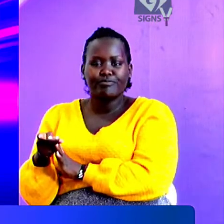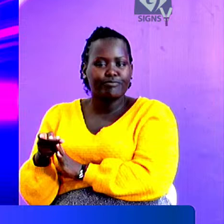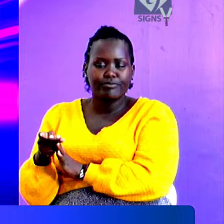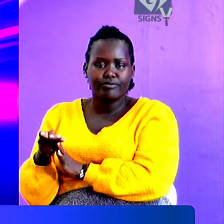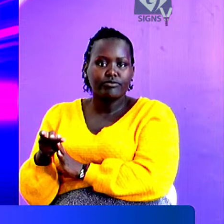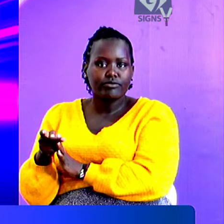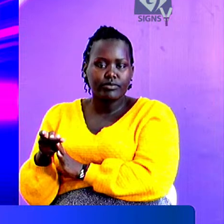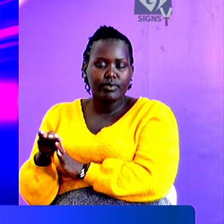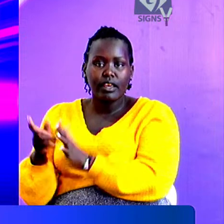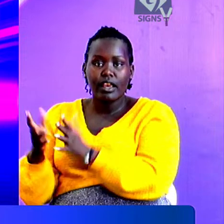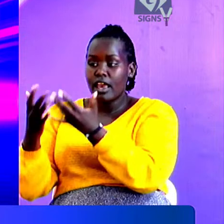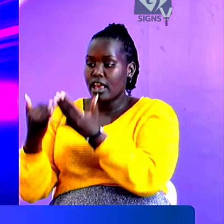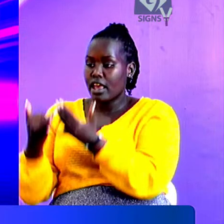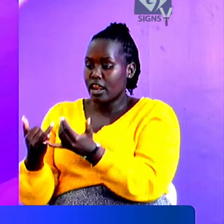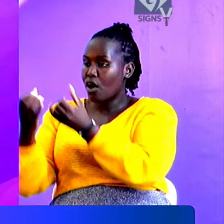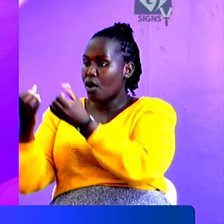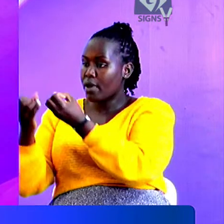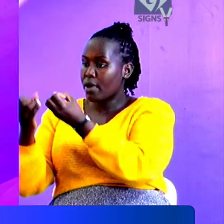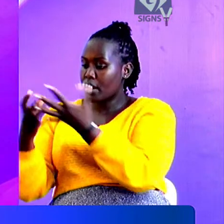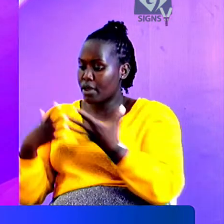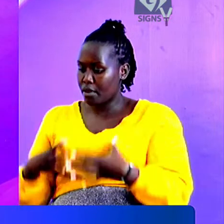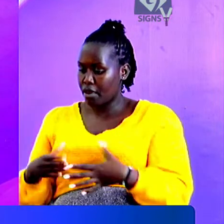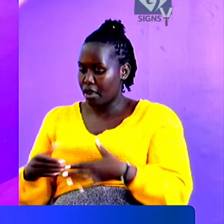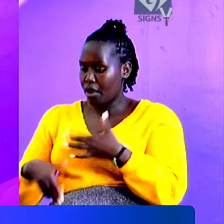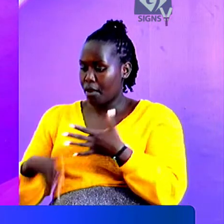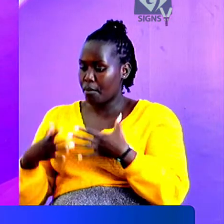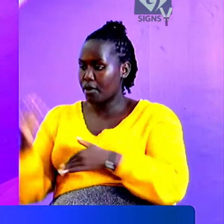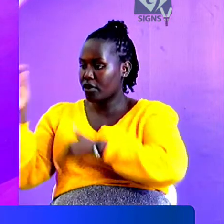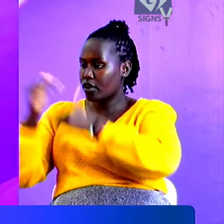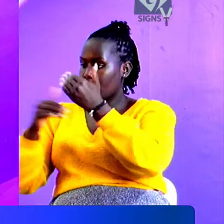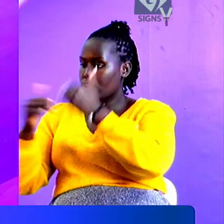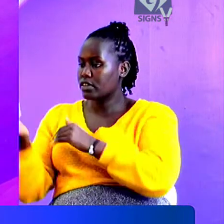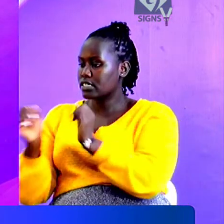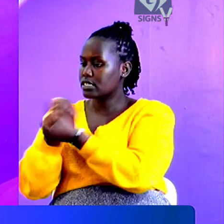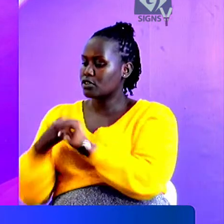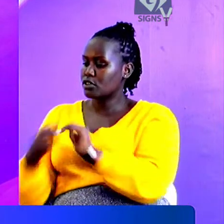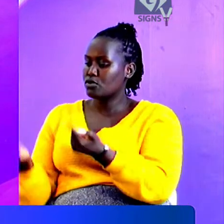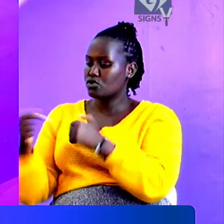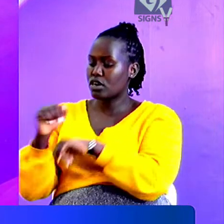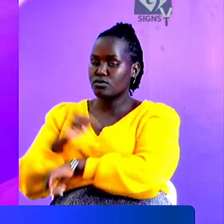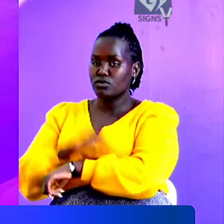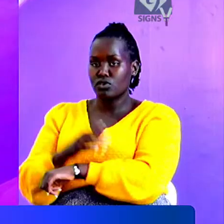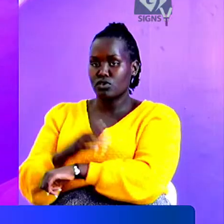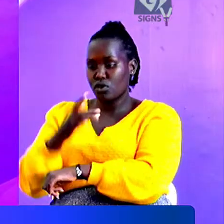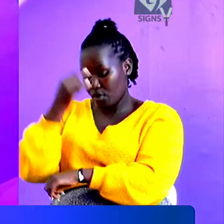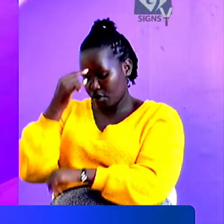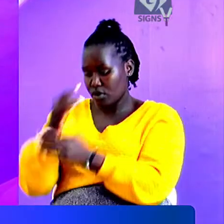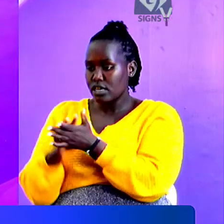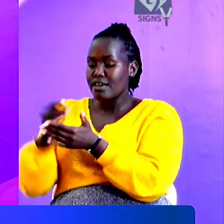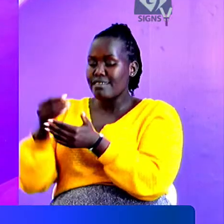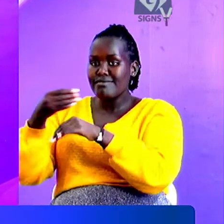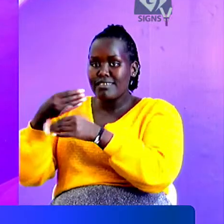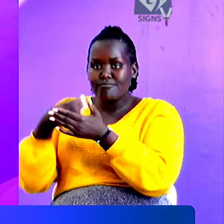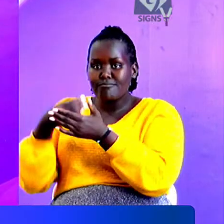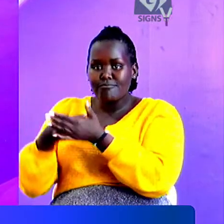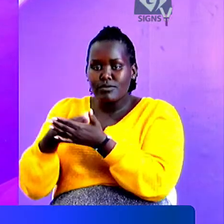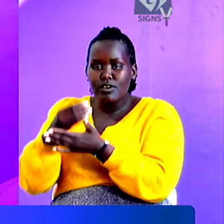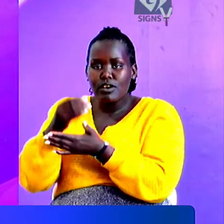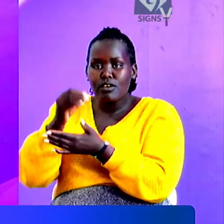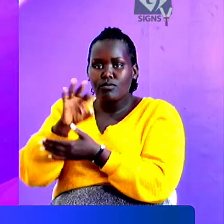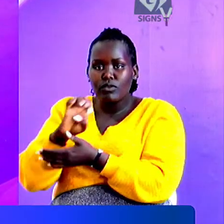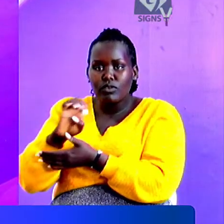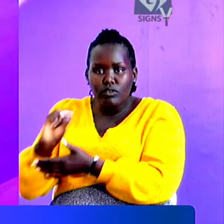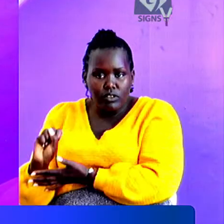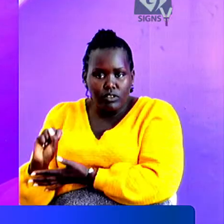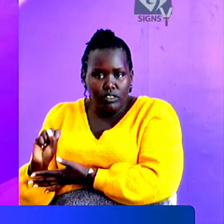Look, right now, so many young people in the universities are not able to come to school because even the fees itself, what's an accommodation fee?